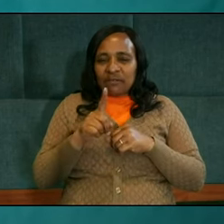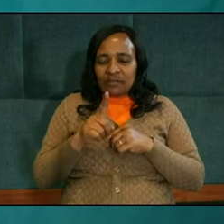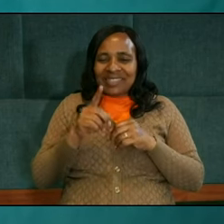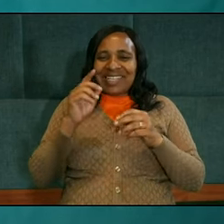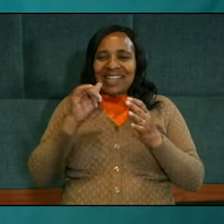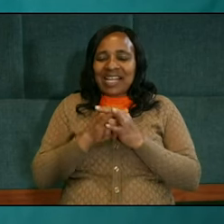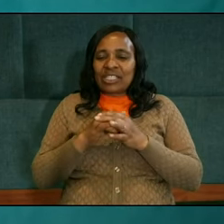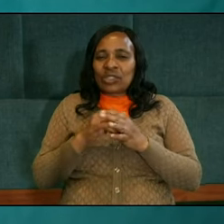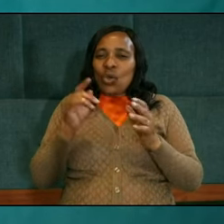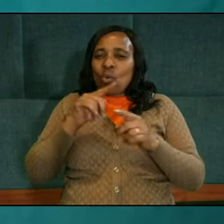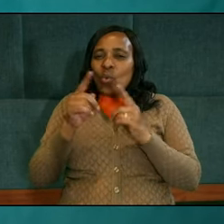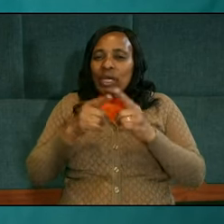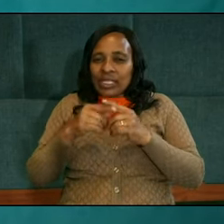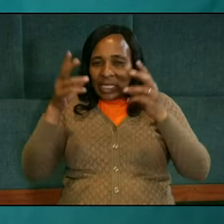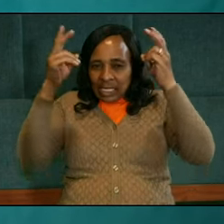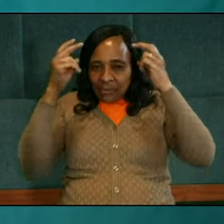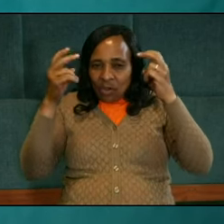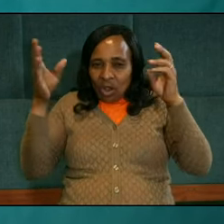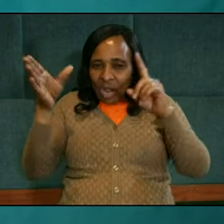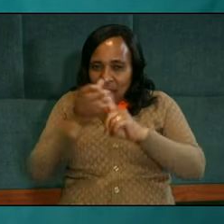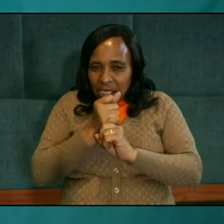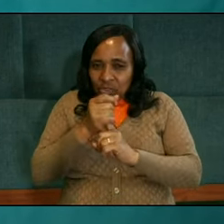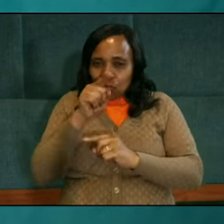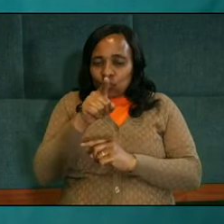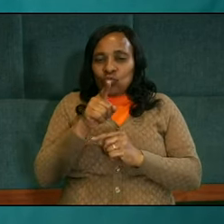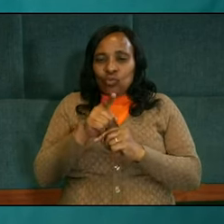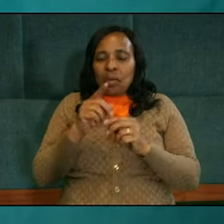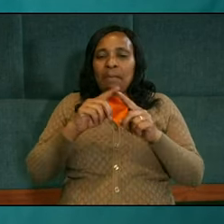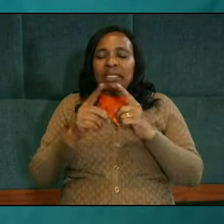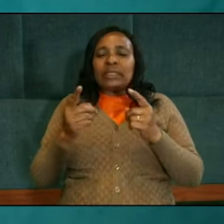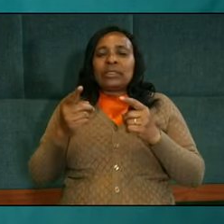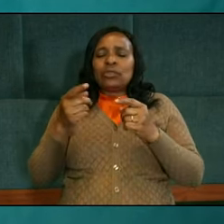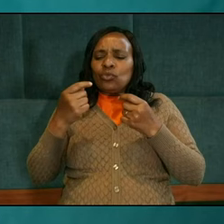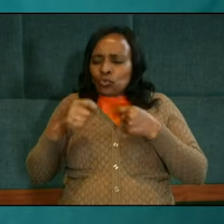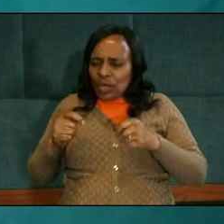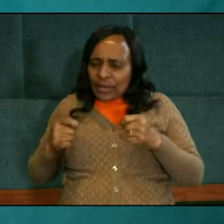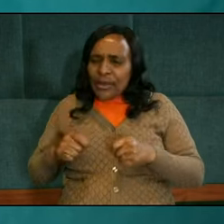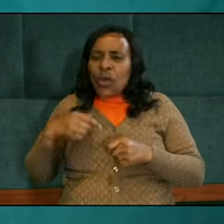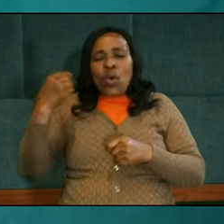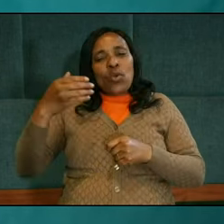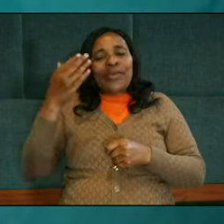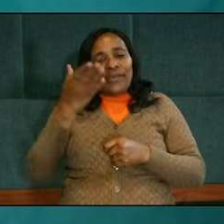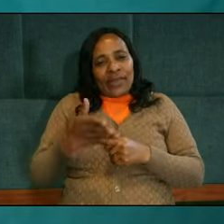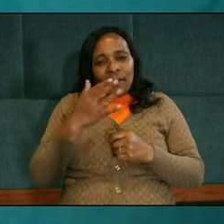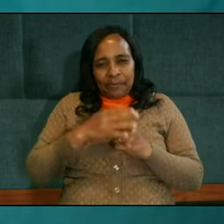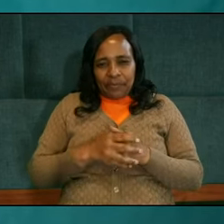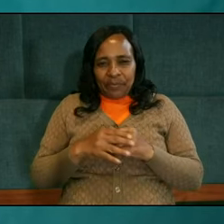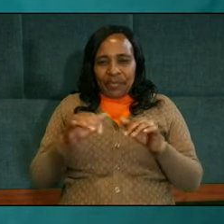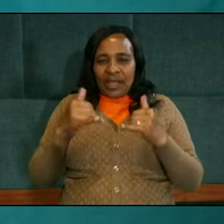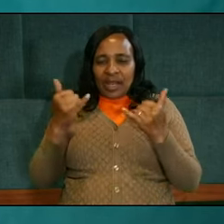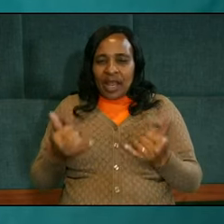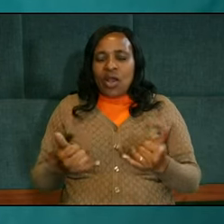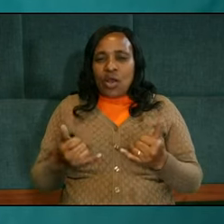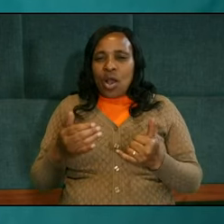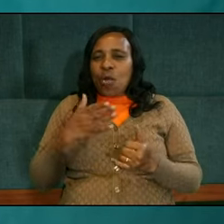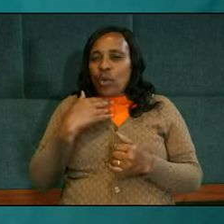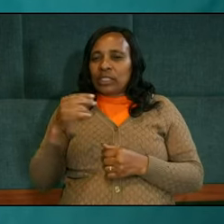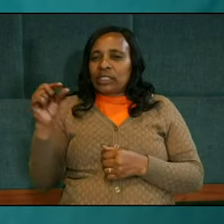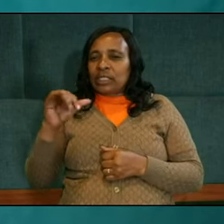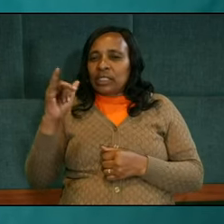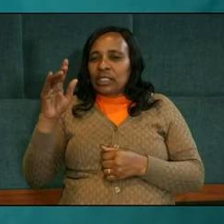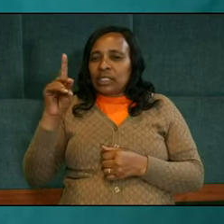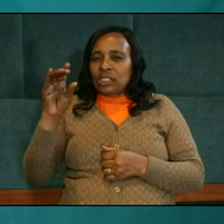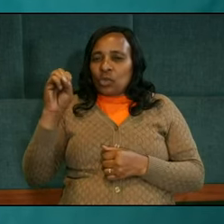now Satan actually gets you. But temptations will always be there. Now, I just want Gideon to just give